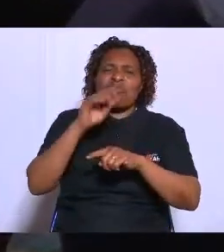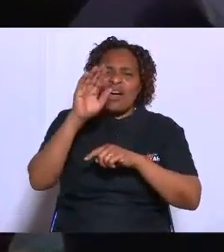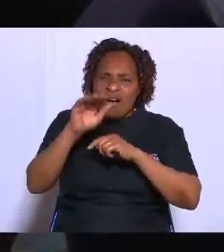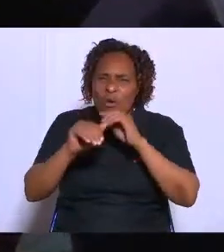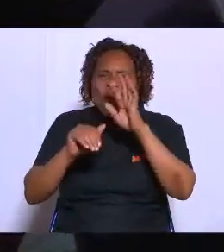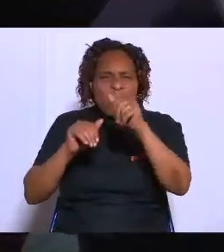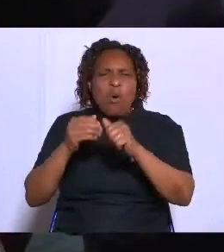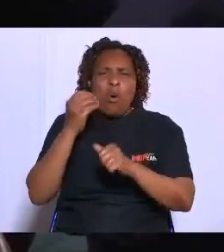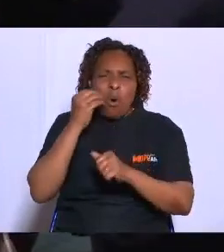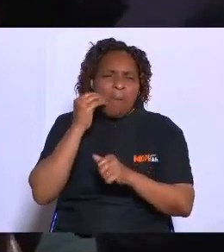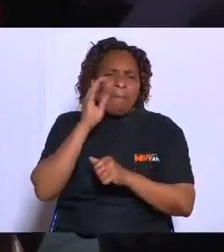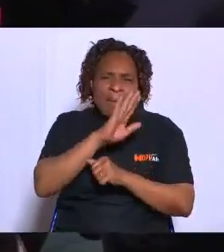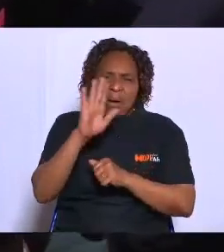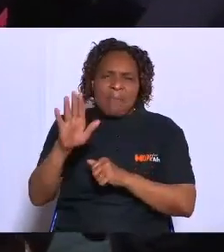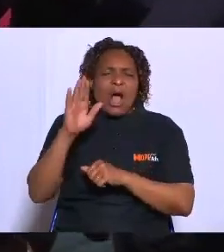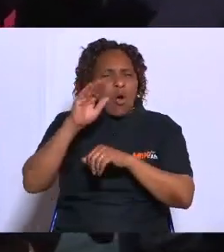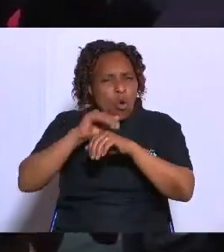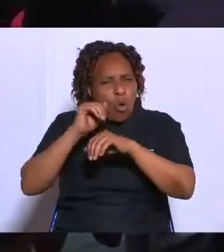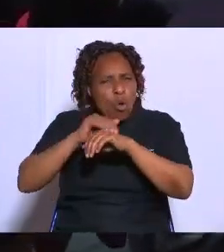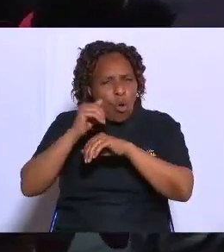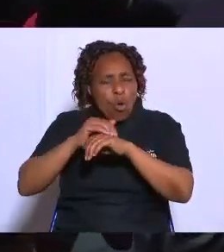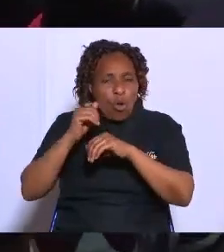foreign foreign